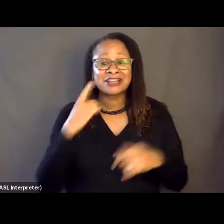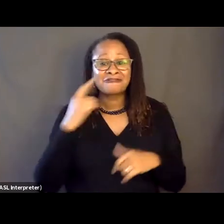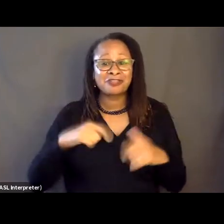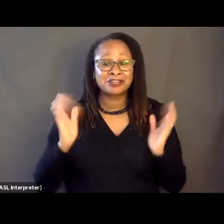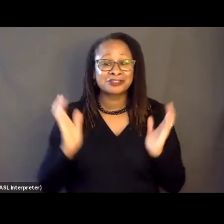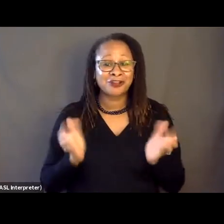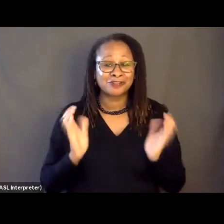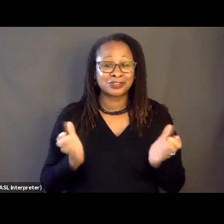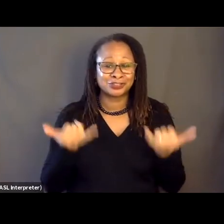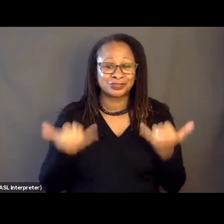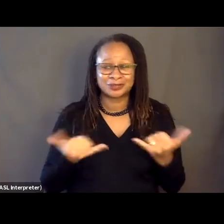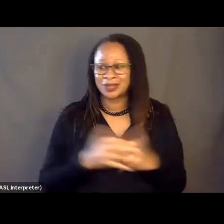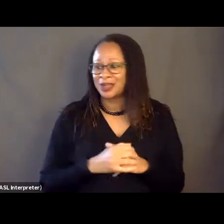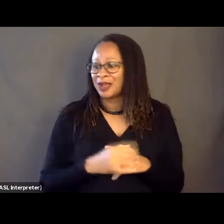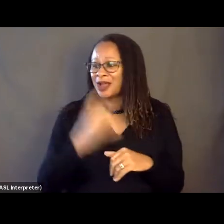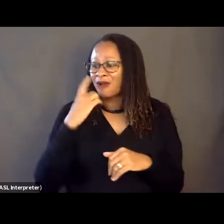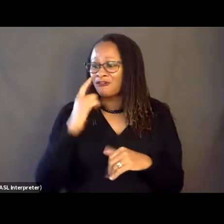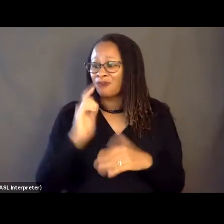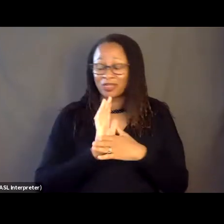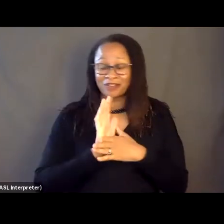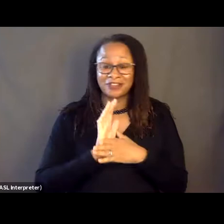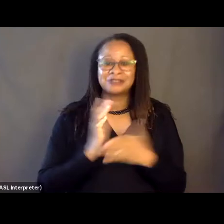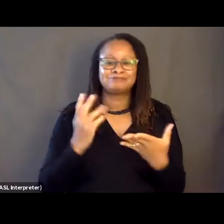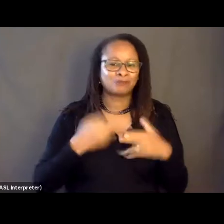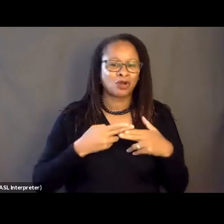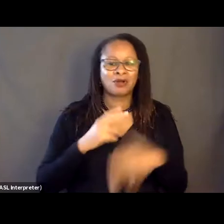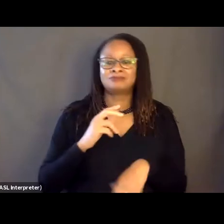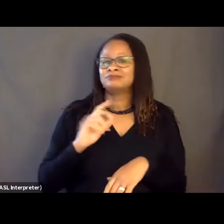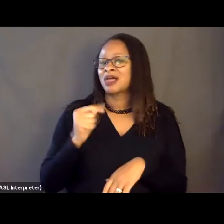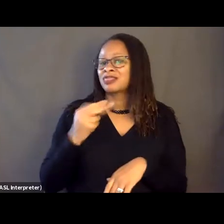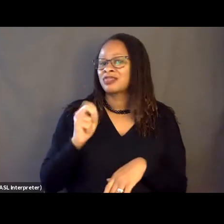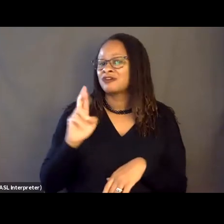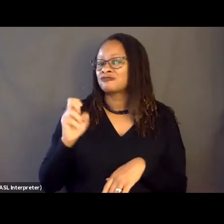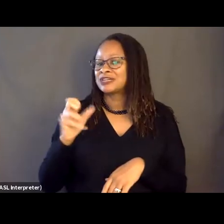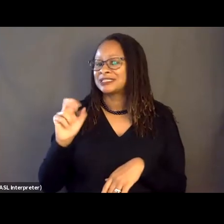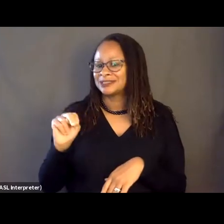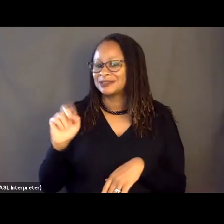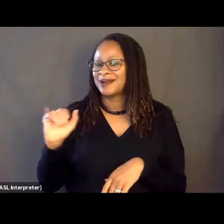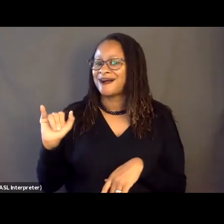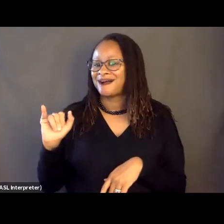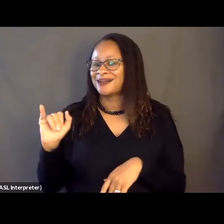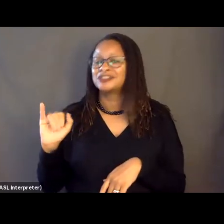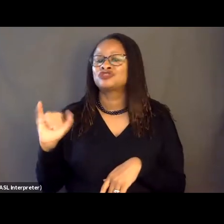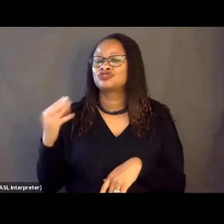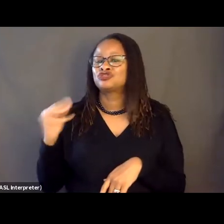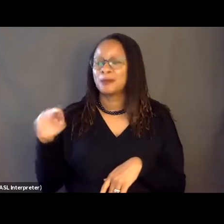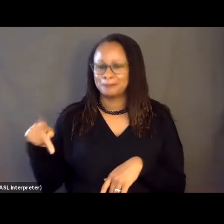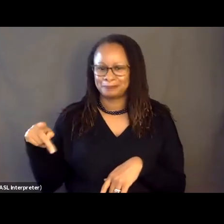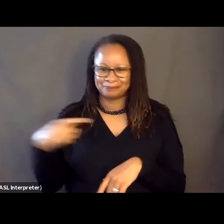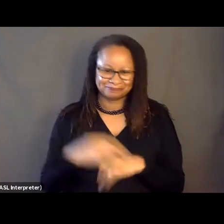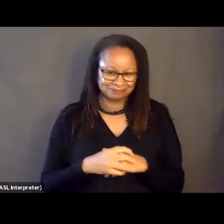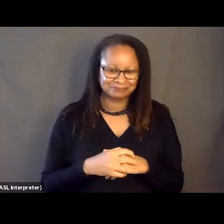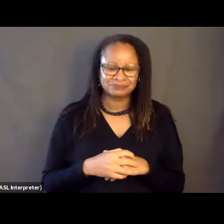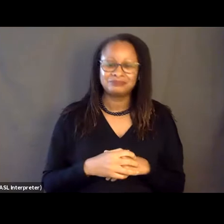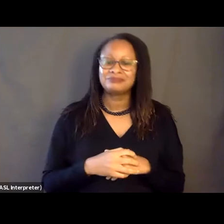conversation for the film, The Reason I Jump, moderated by IndieWire's Anne Thompson. Before we get